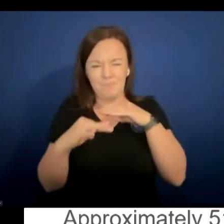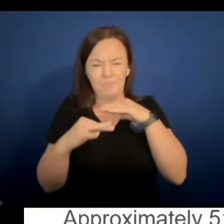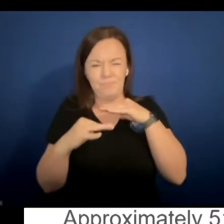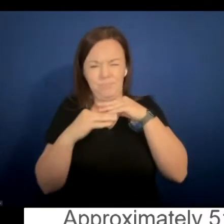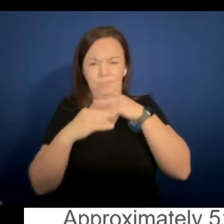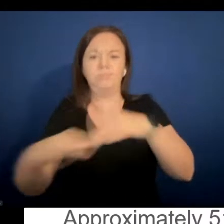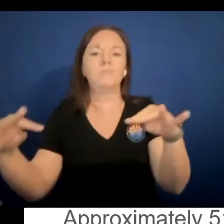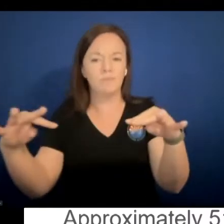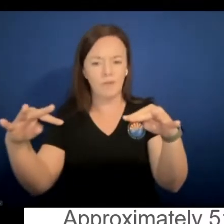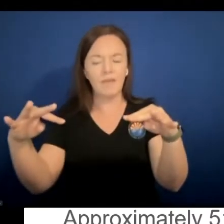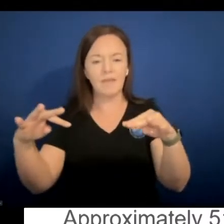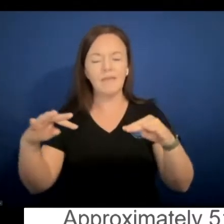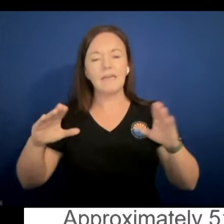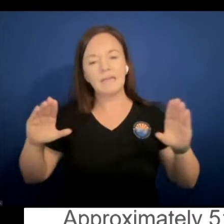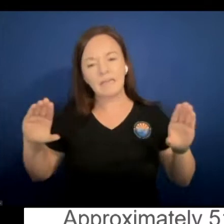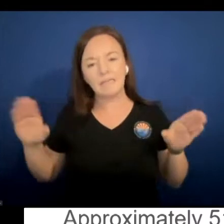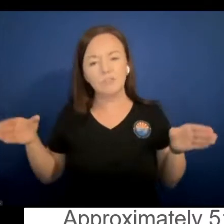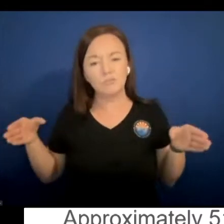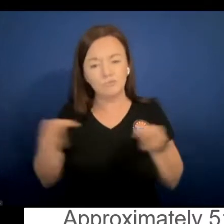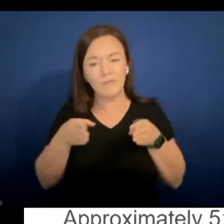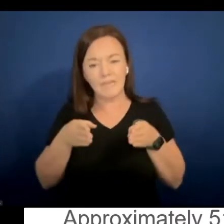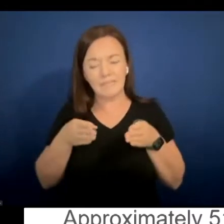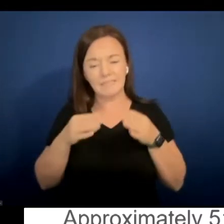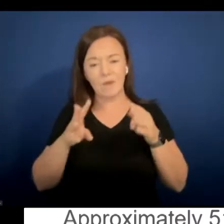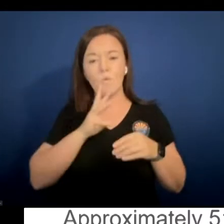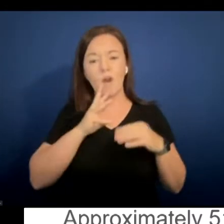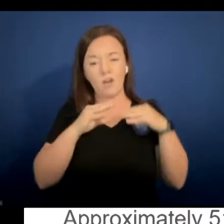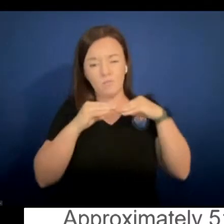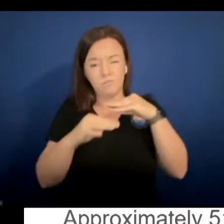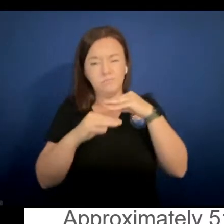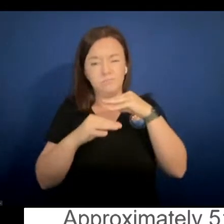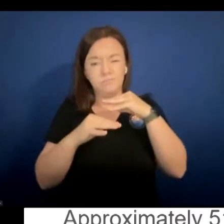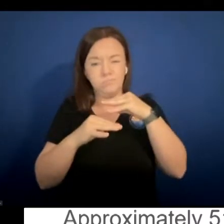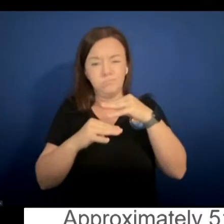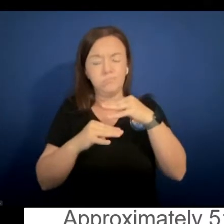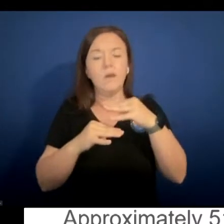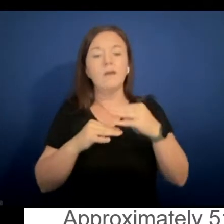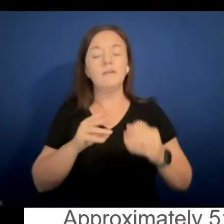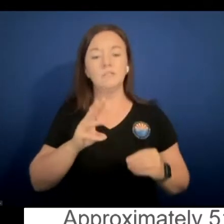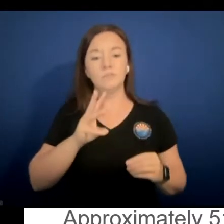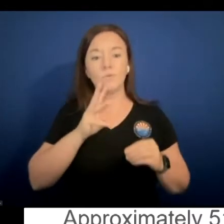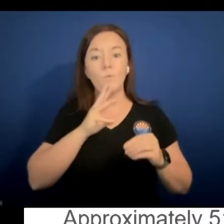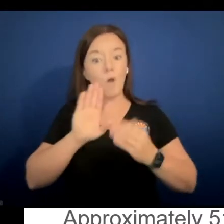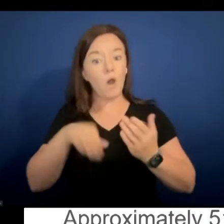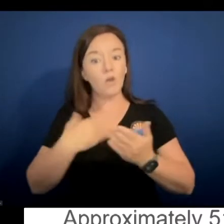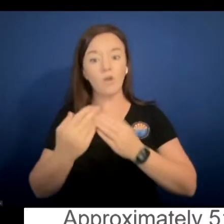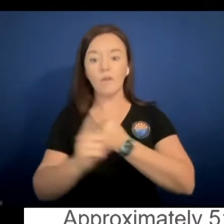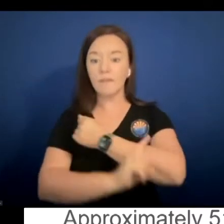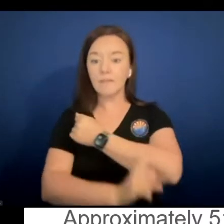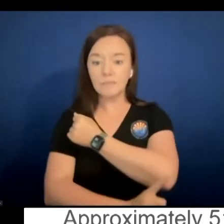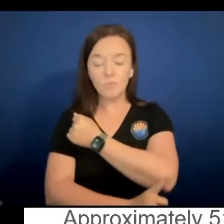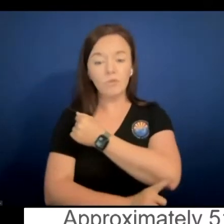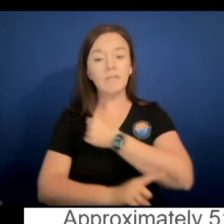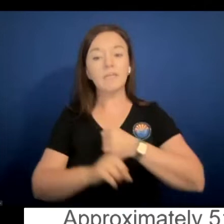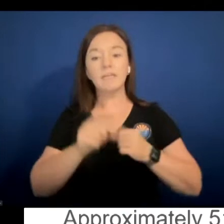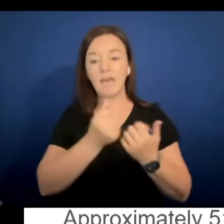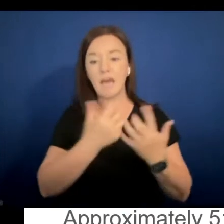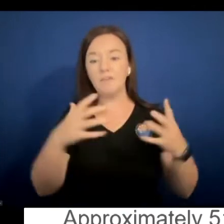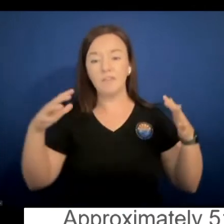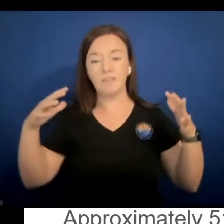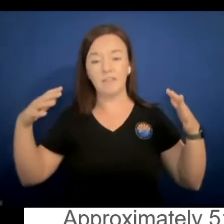It's a constriction area. And so the water debris really gets